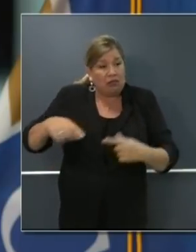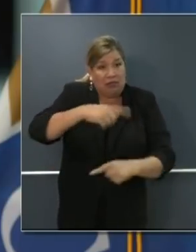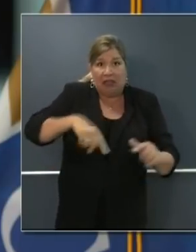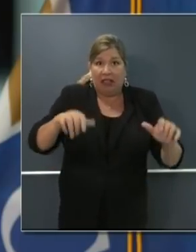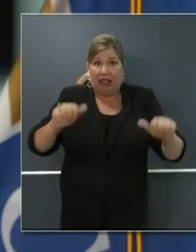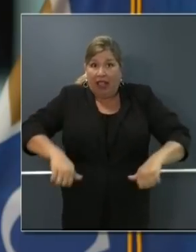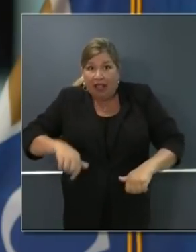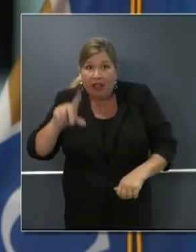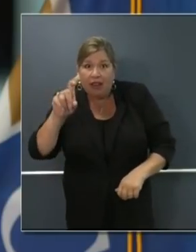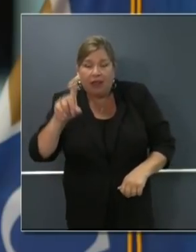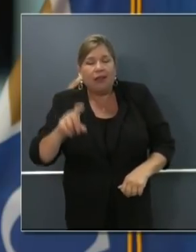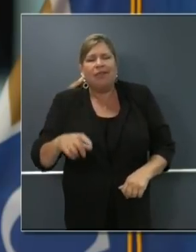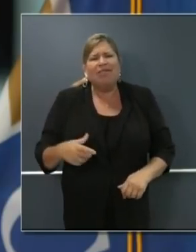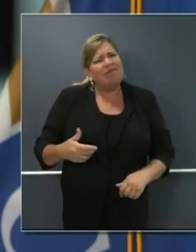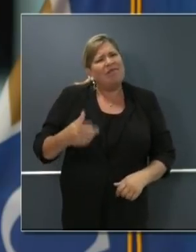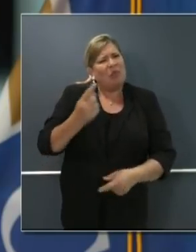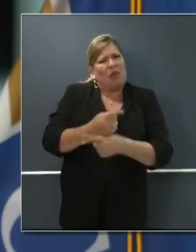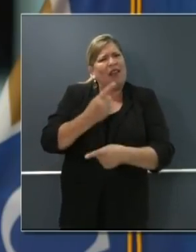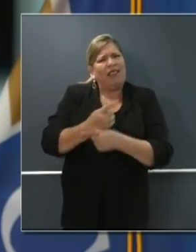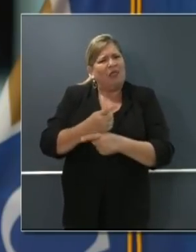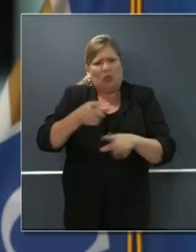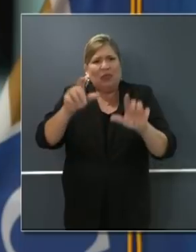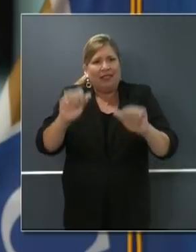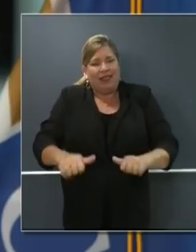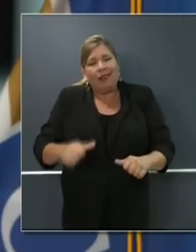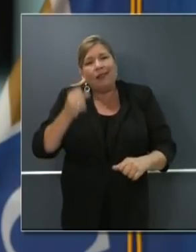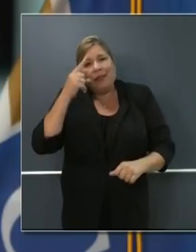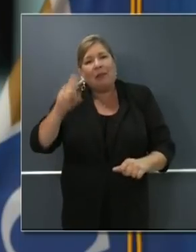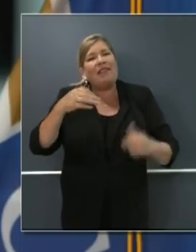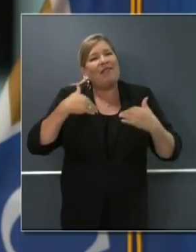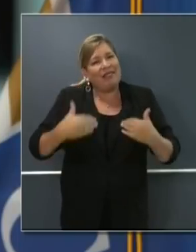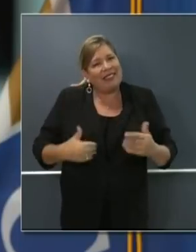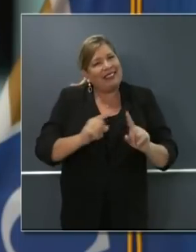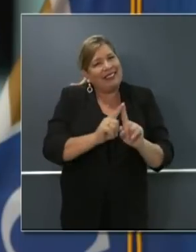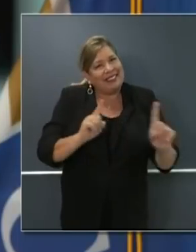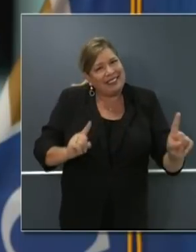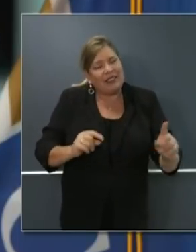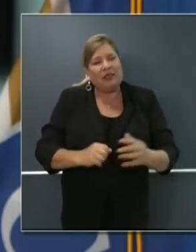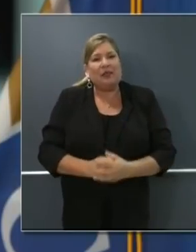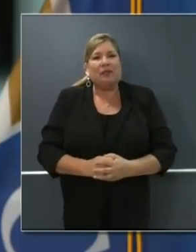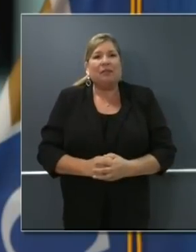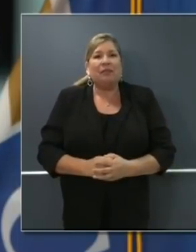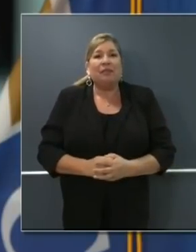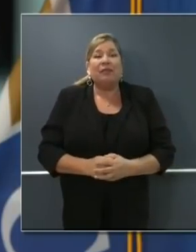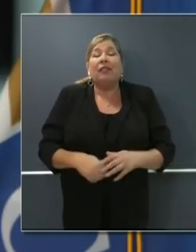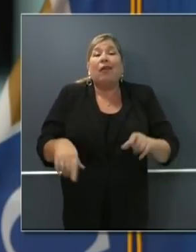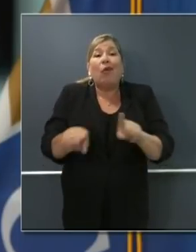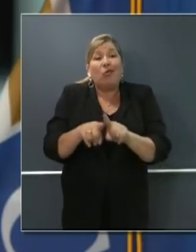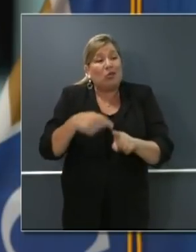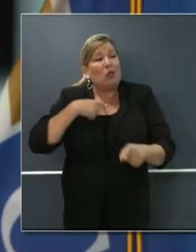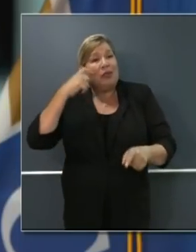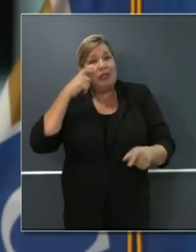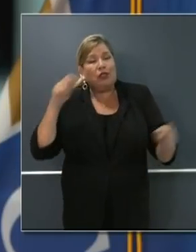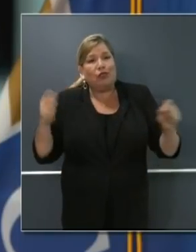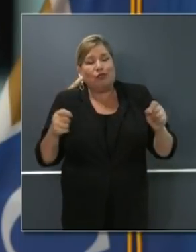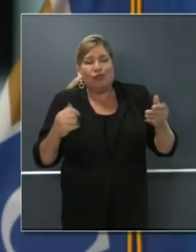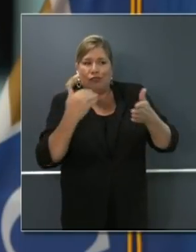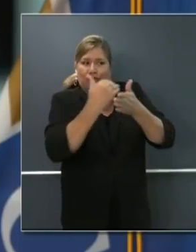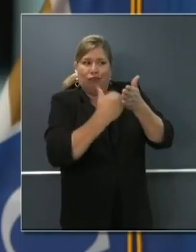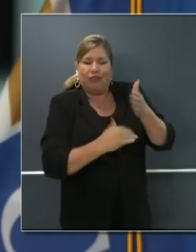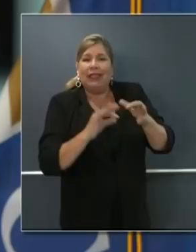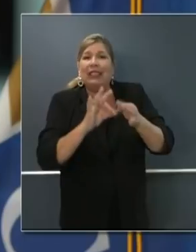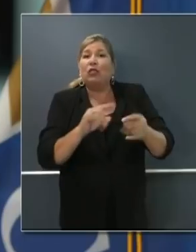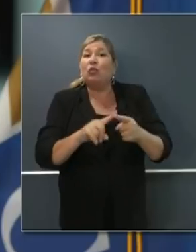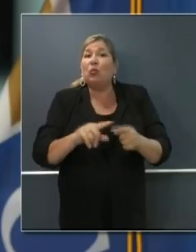long as you're practicing physical distancing. We put clarification out on that. Tennis, we have guidance on tennis